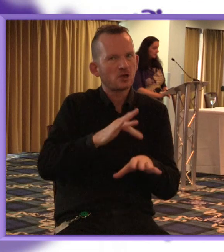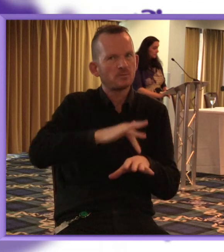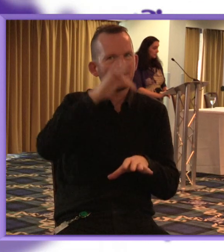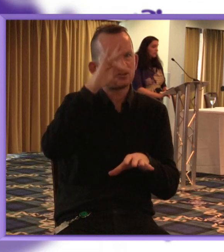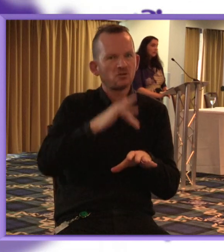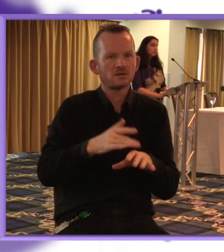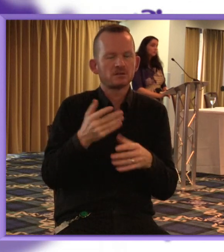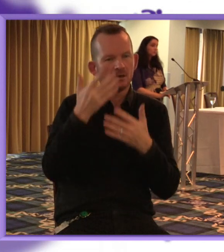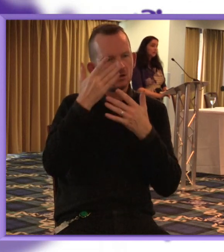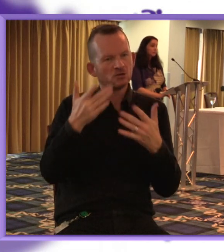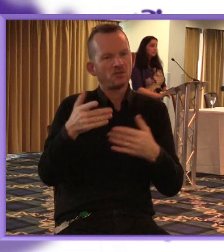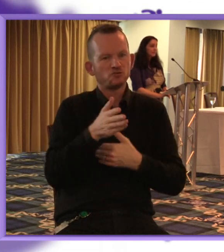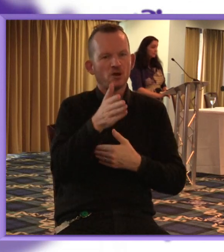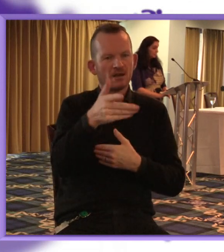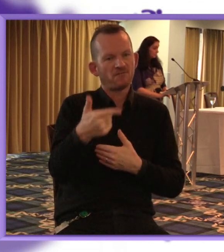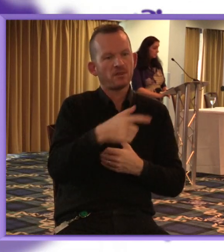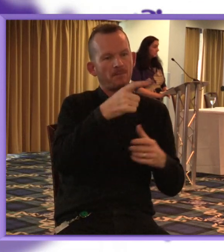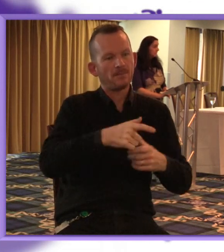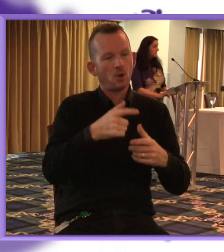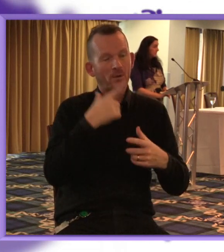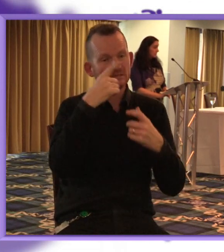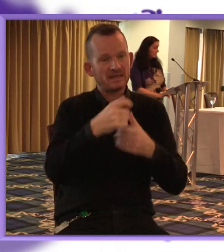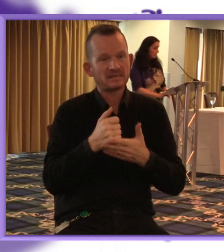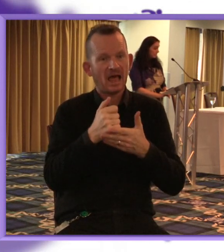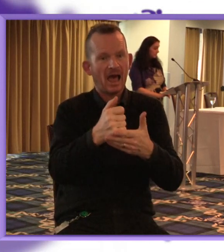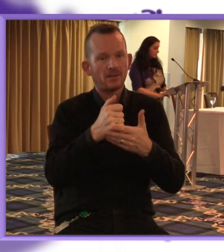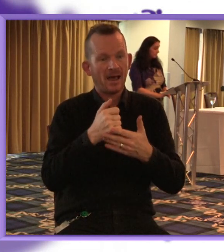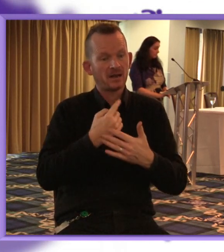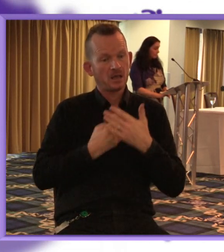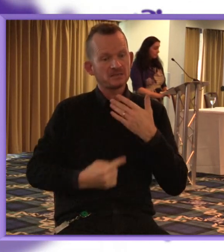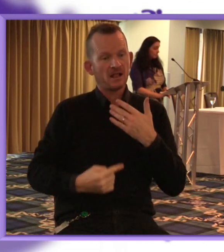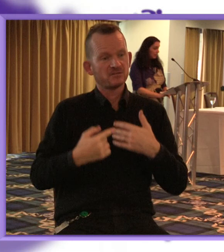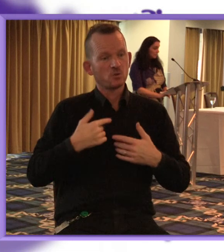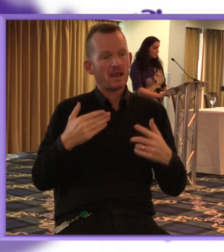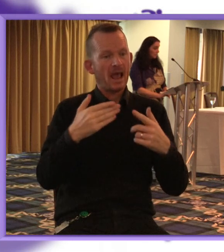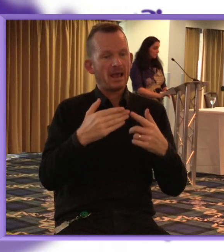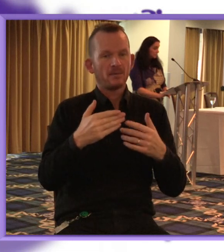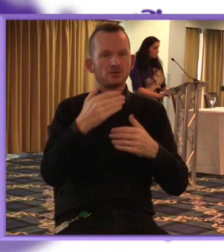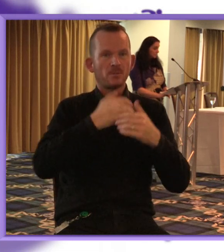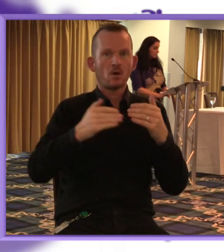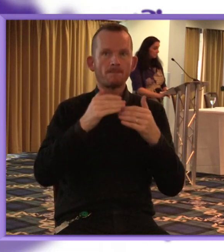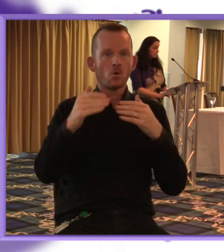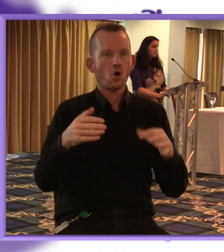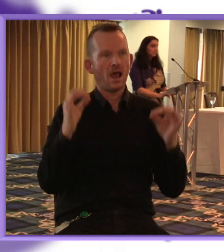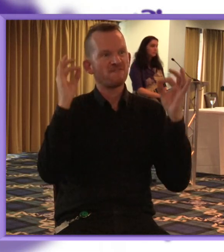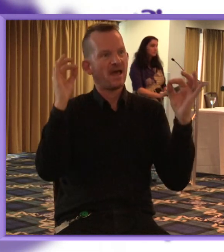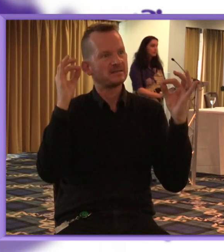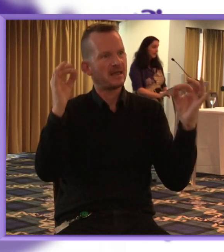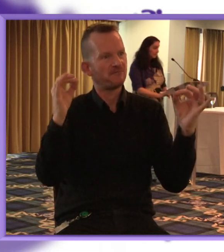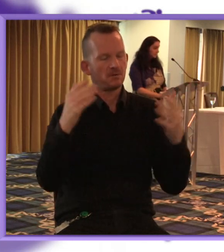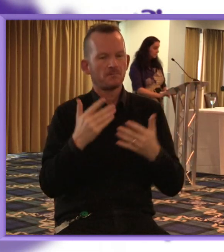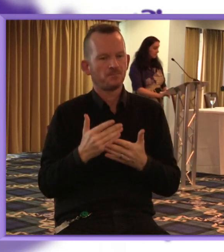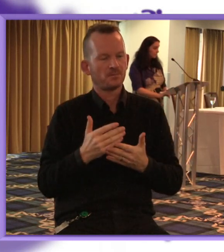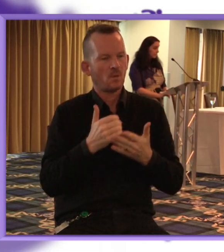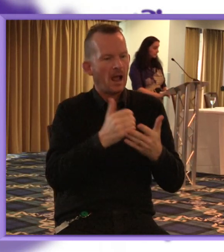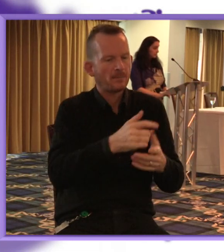to help, and also perhaps ourselves as we seek to become more effective. We help our clients to identify what's difficult and